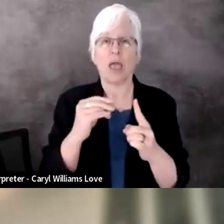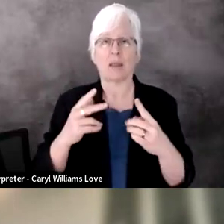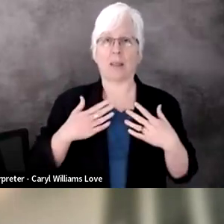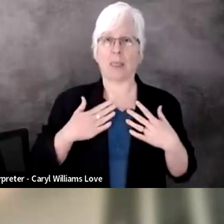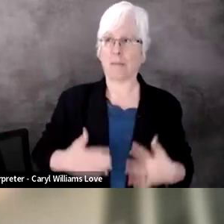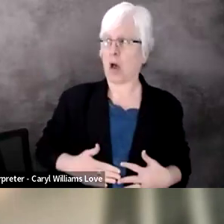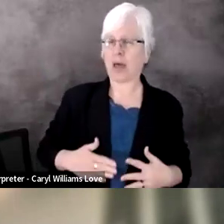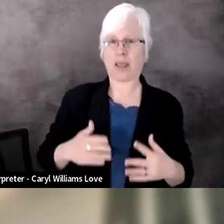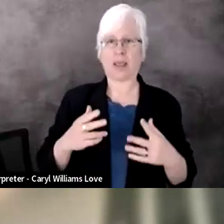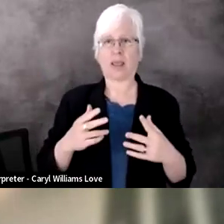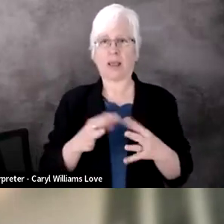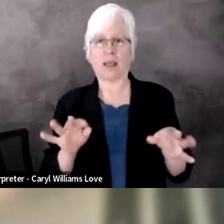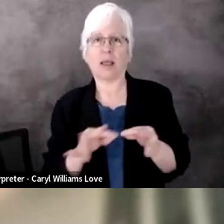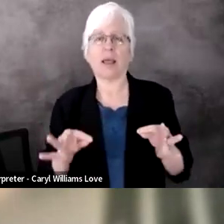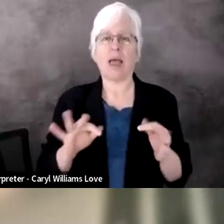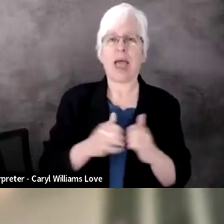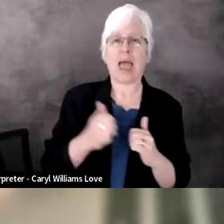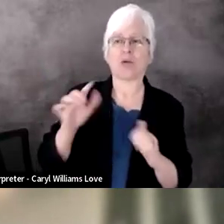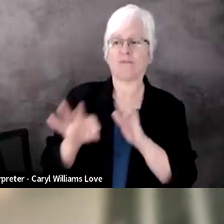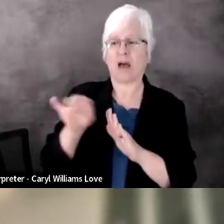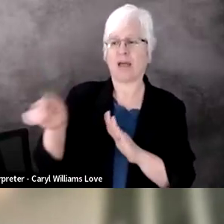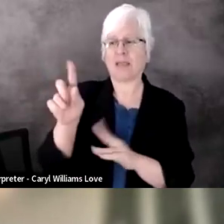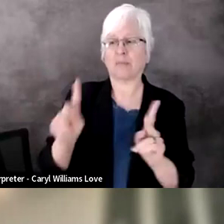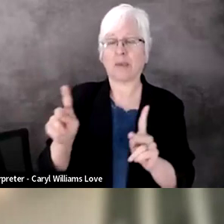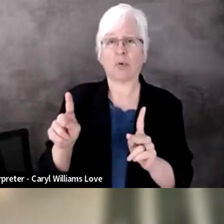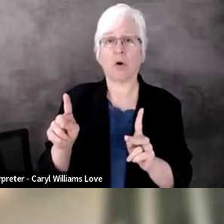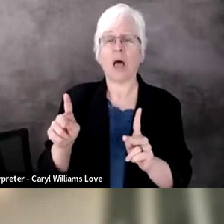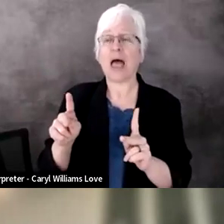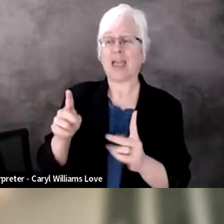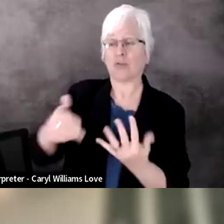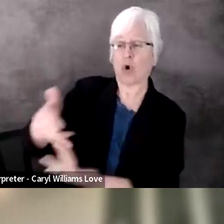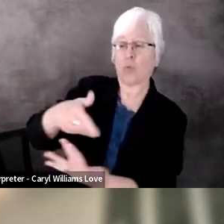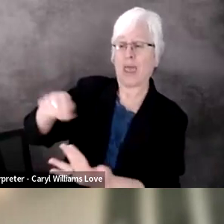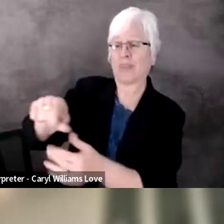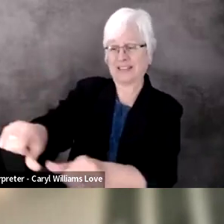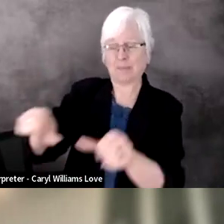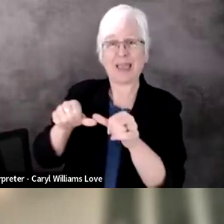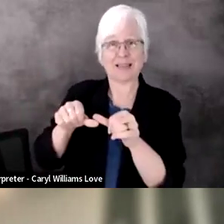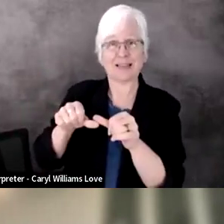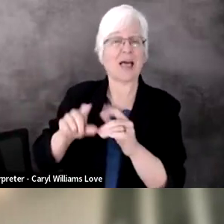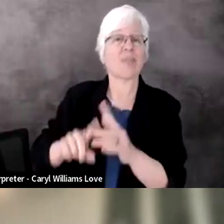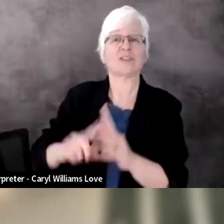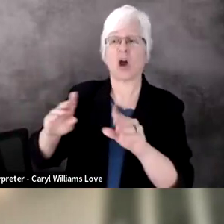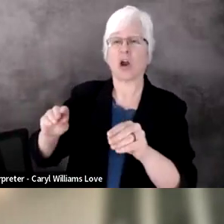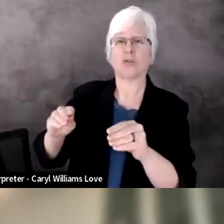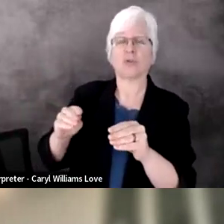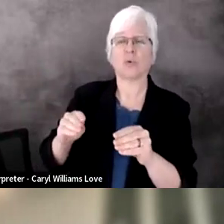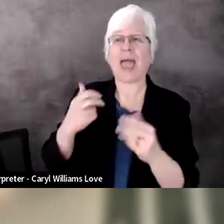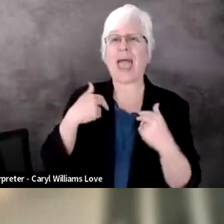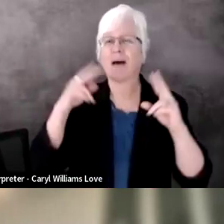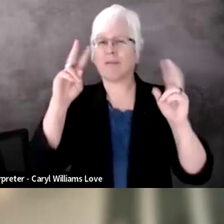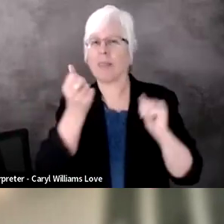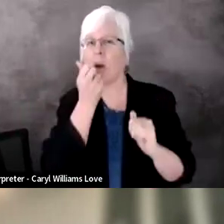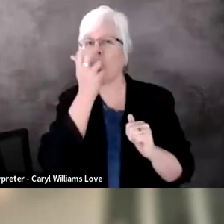ability to find people, et cetera, and to walk into these spaces and then begin to deliver safely a warm handoff into these